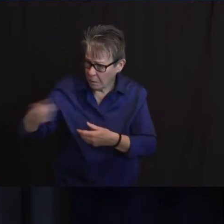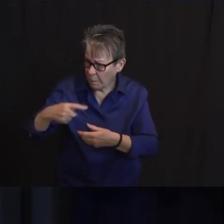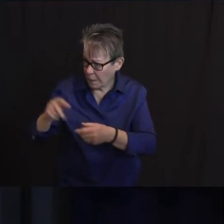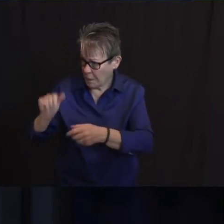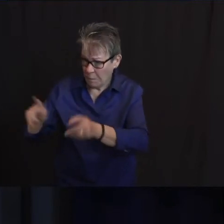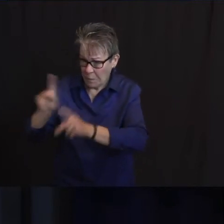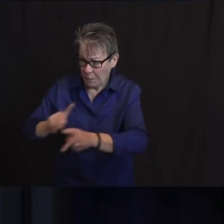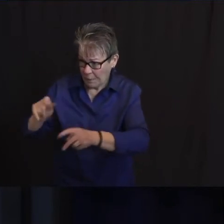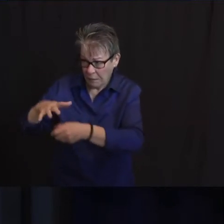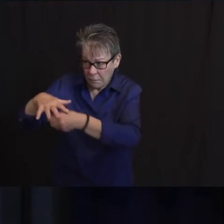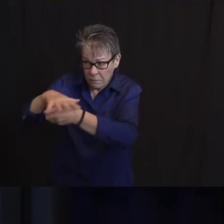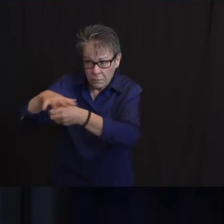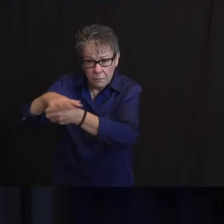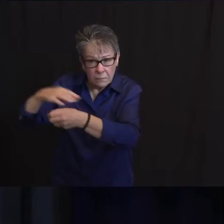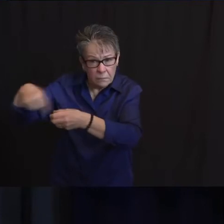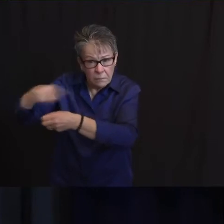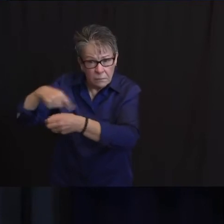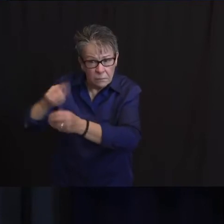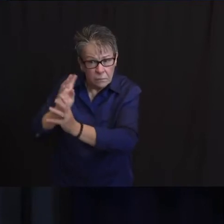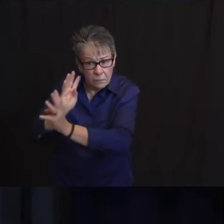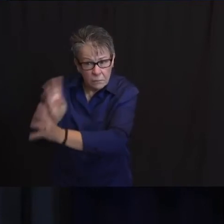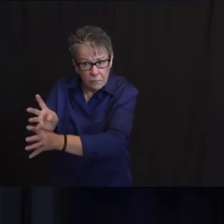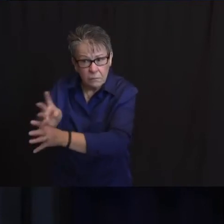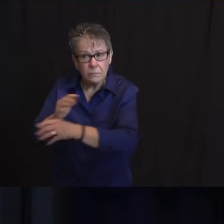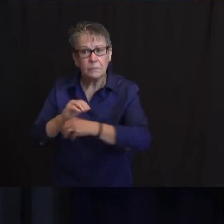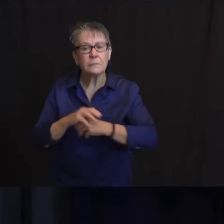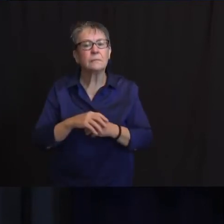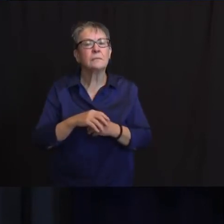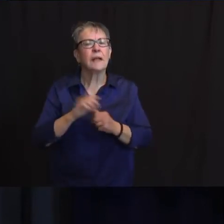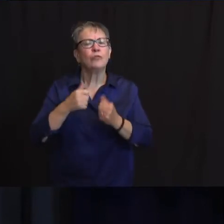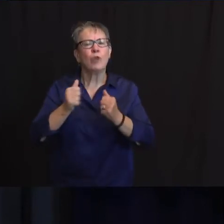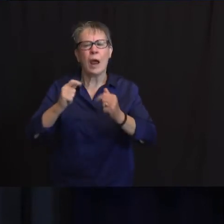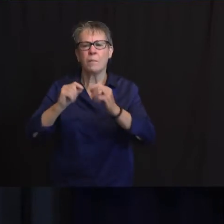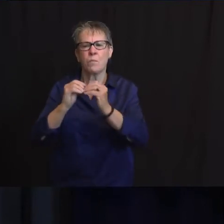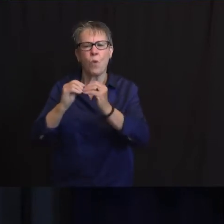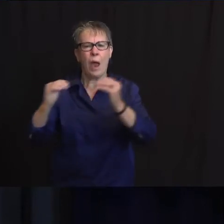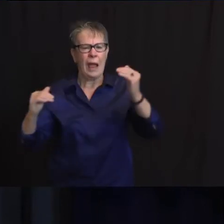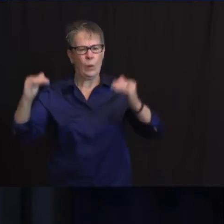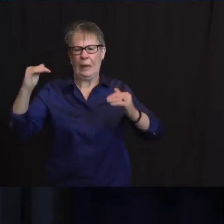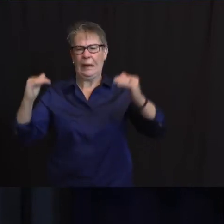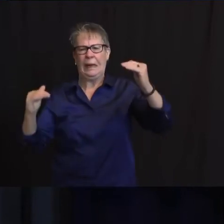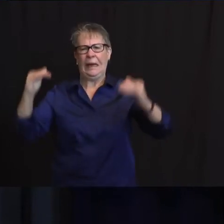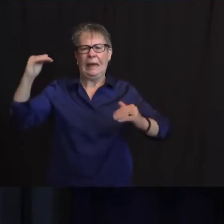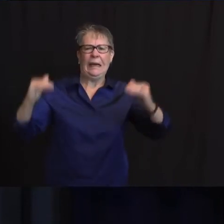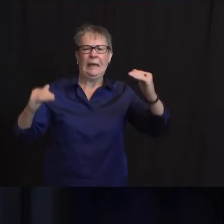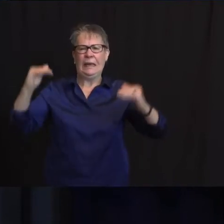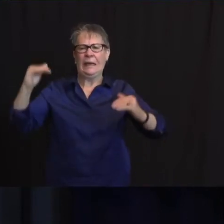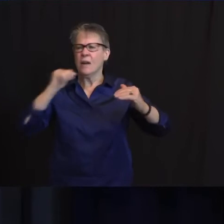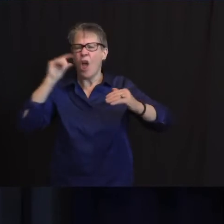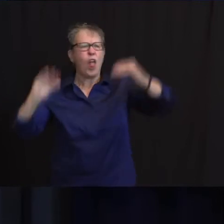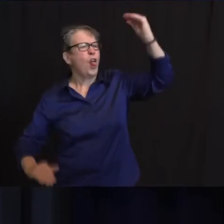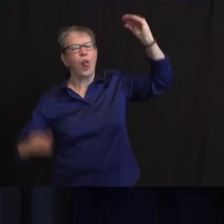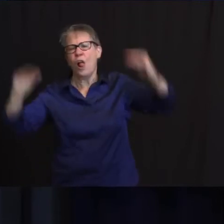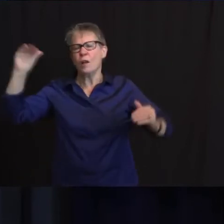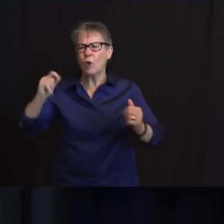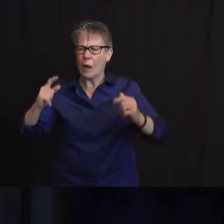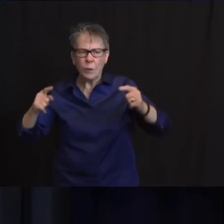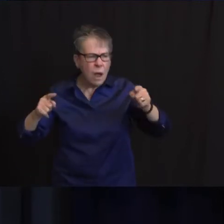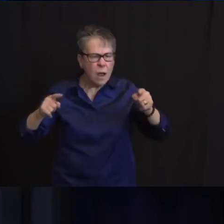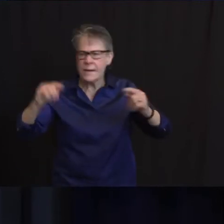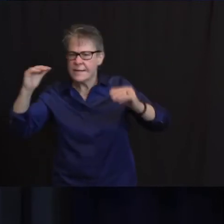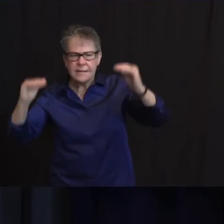burden along with equity. Although allocations to sites may vary each week, our goal is to provide as